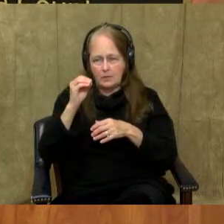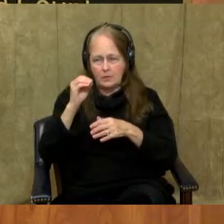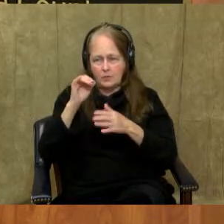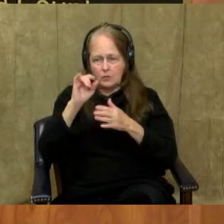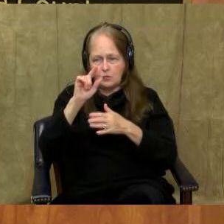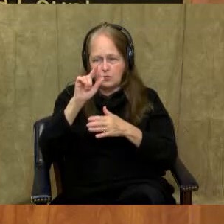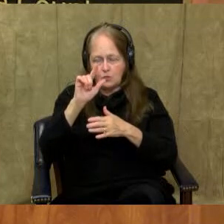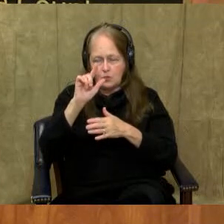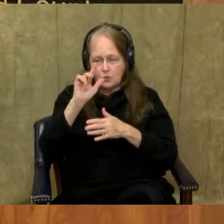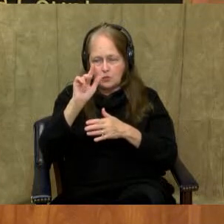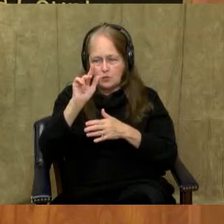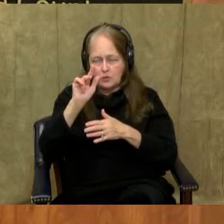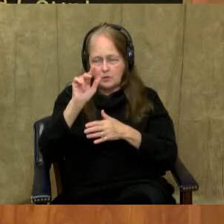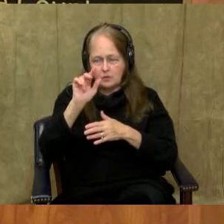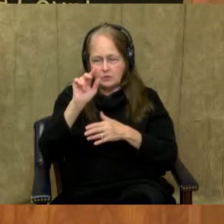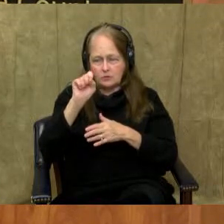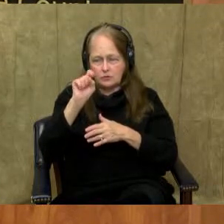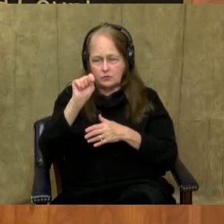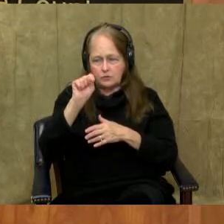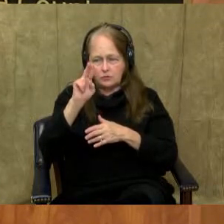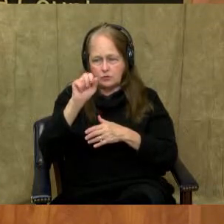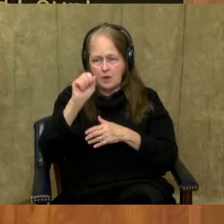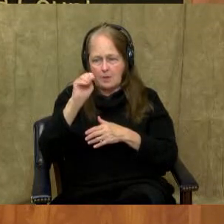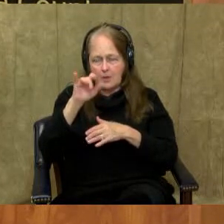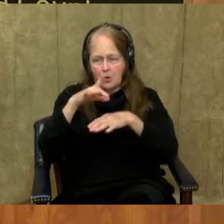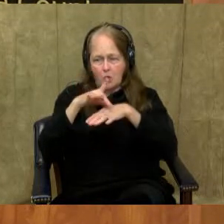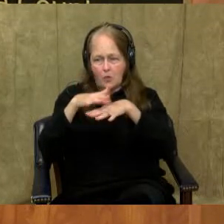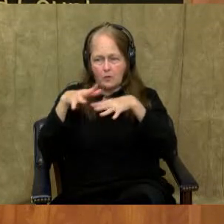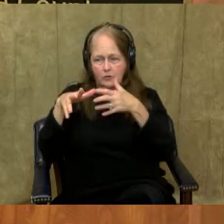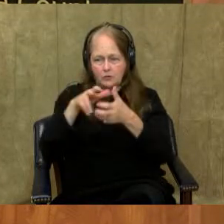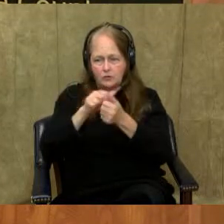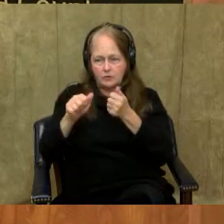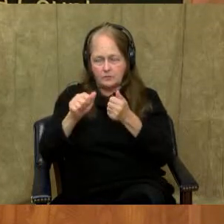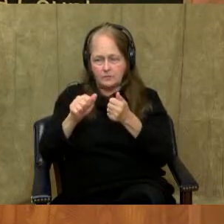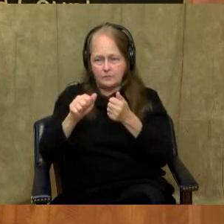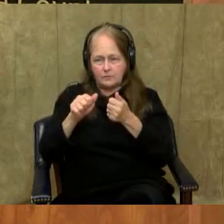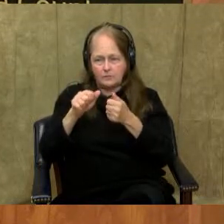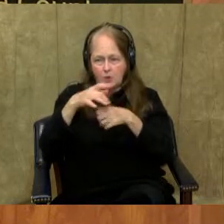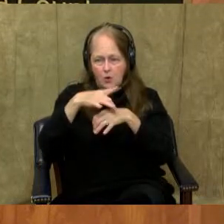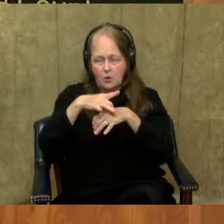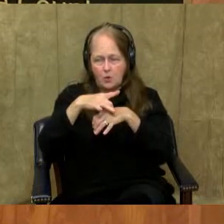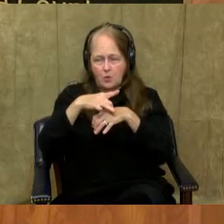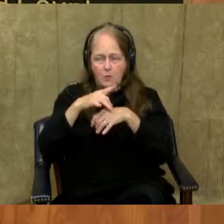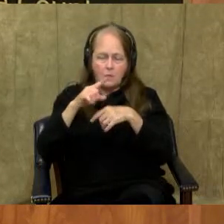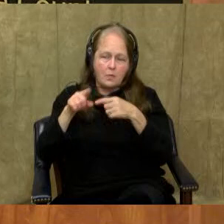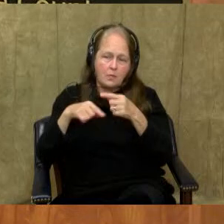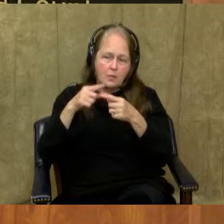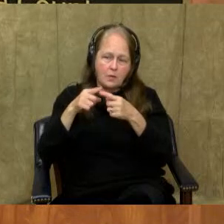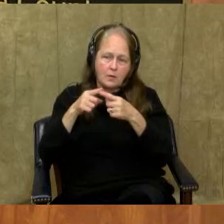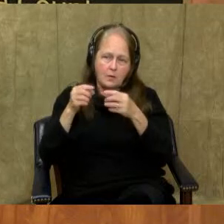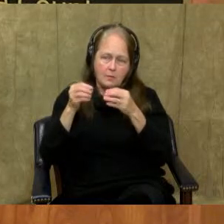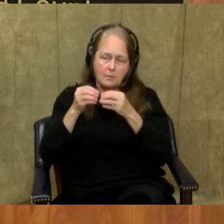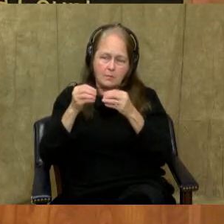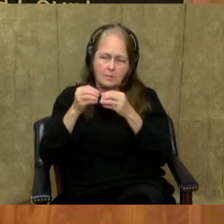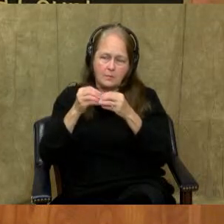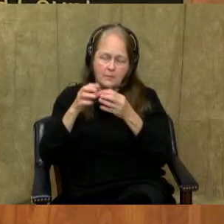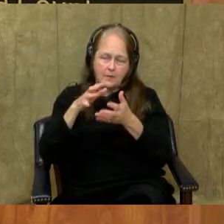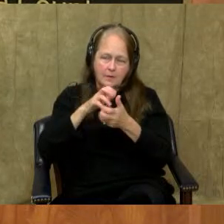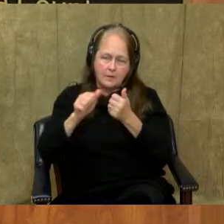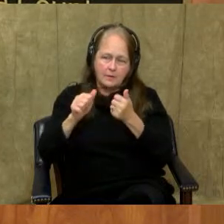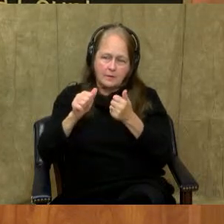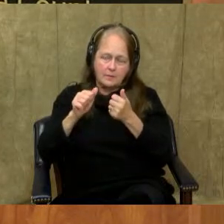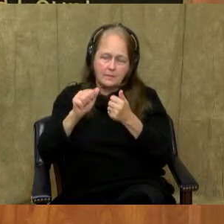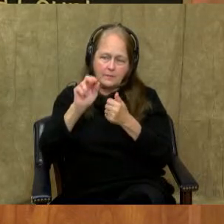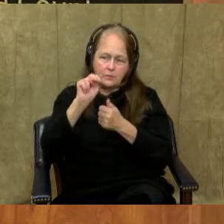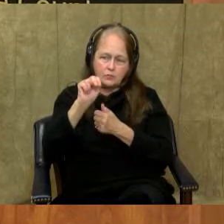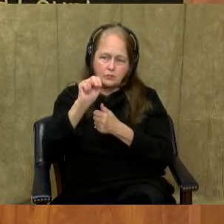a 23-foot tsunami. So they had earthquake damage, they had tsunami damage, and then what's more, they also had damage at a